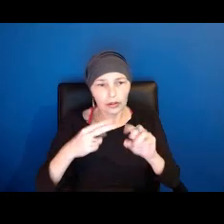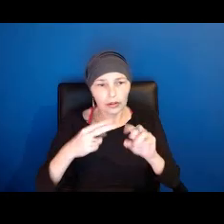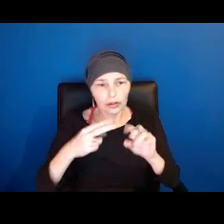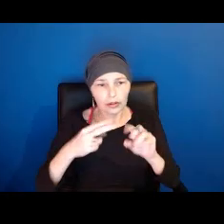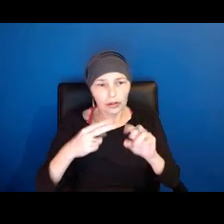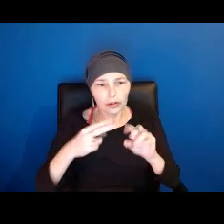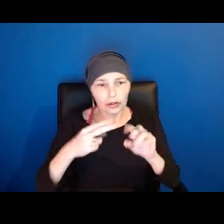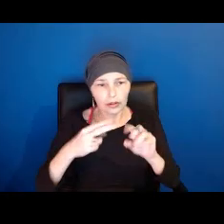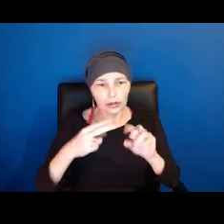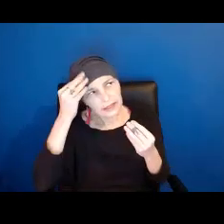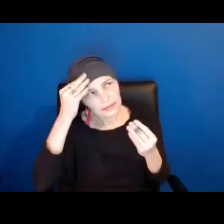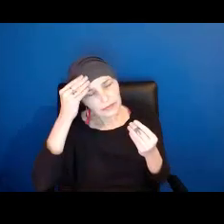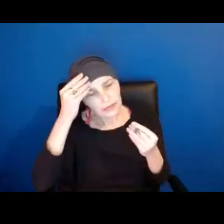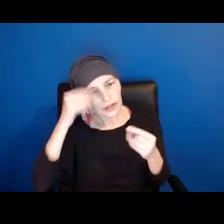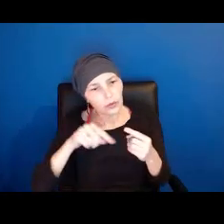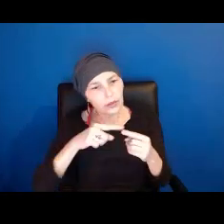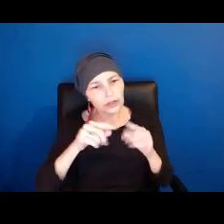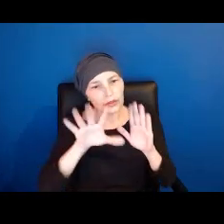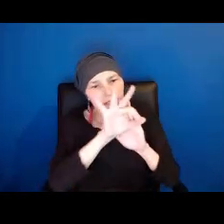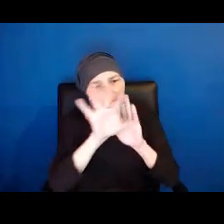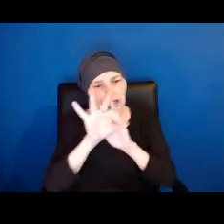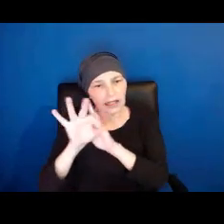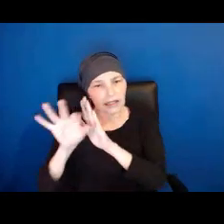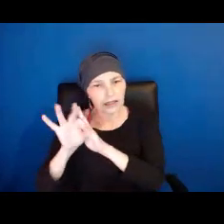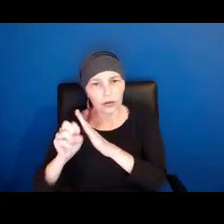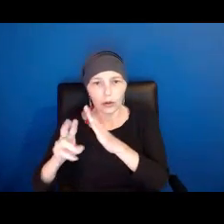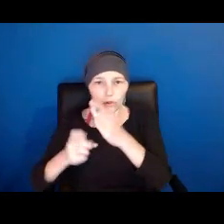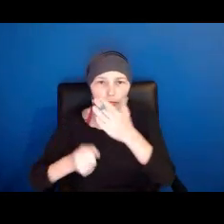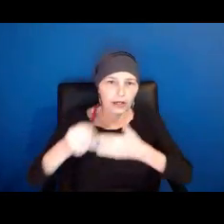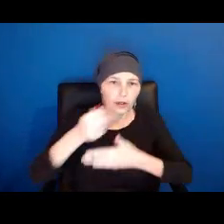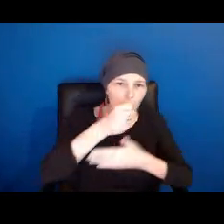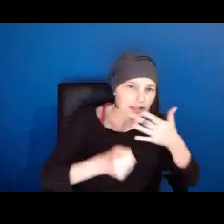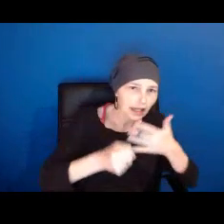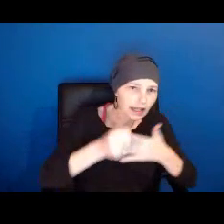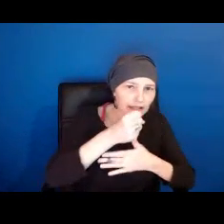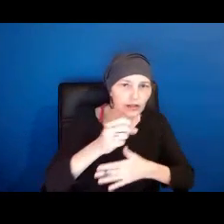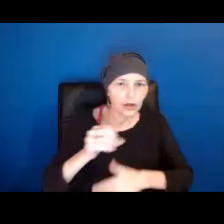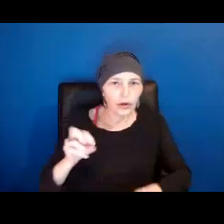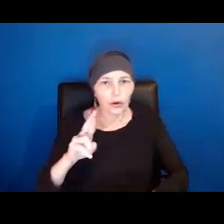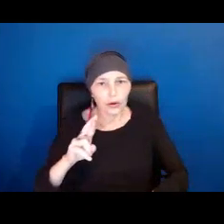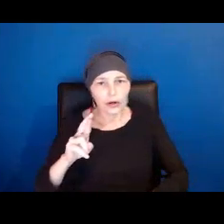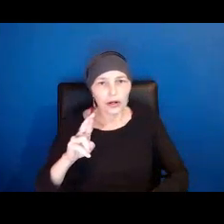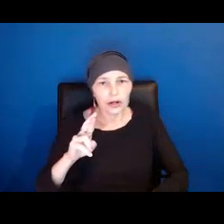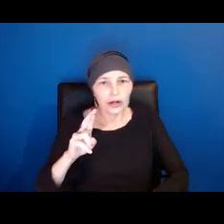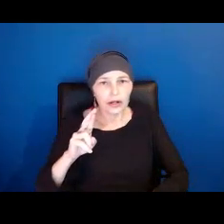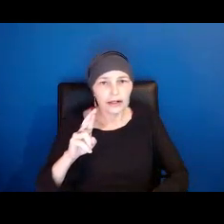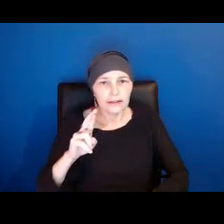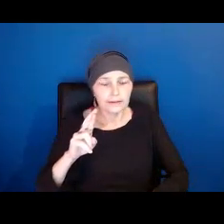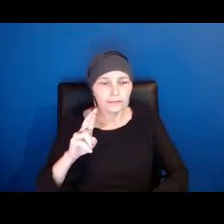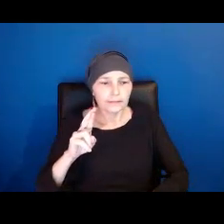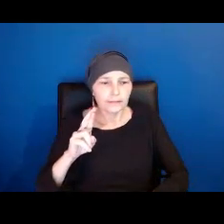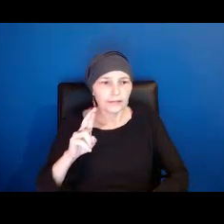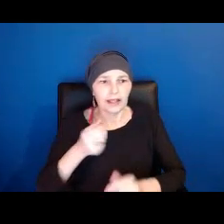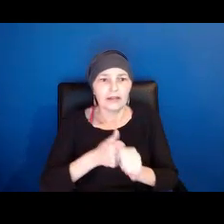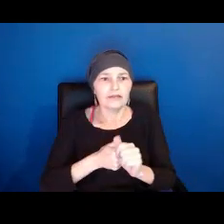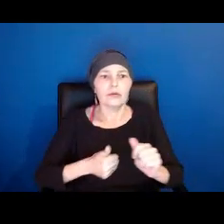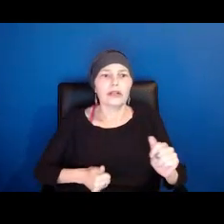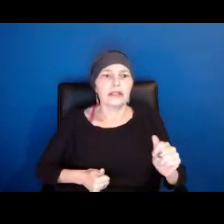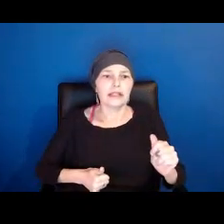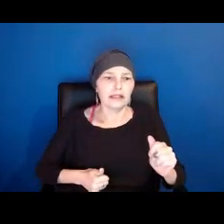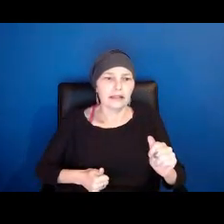considered when either selecting, prioritizing, or avoiding deprioritizing a specific